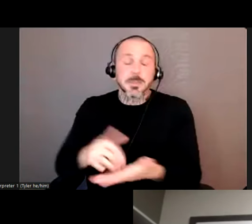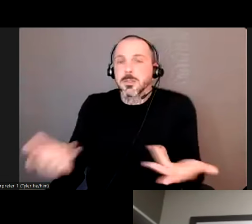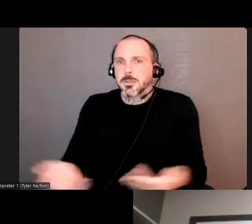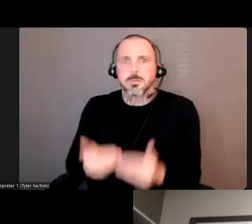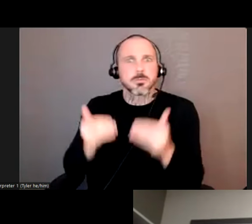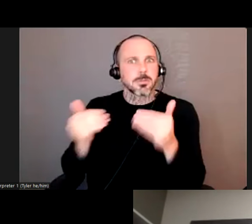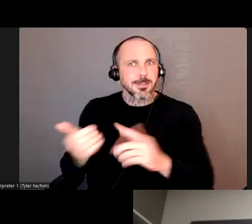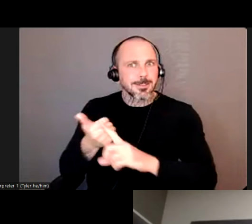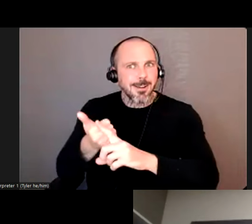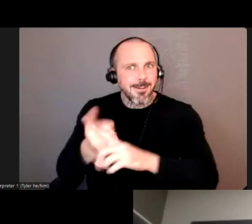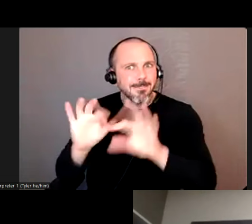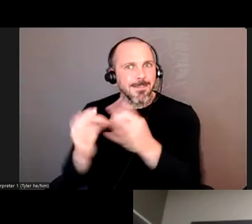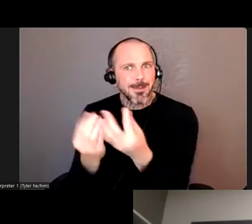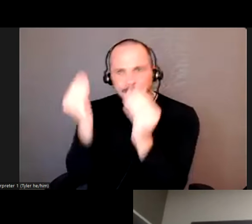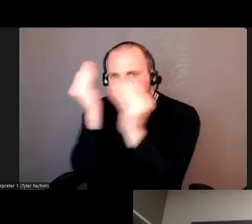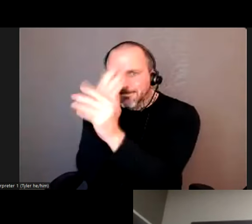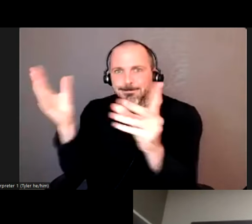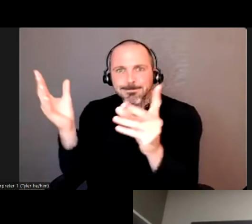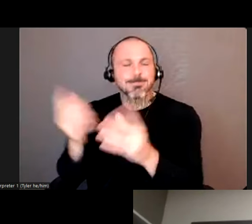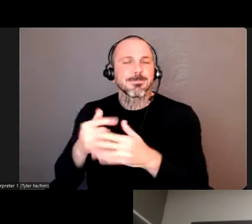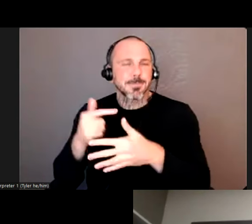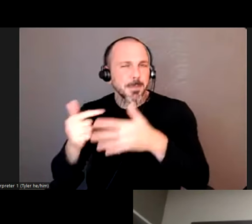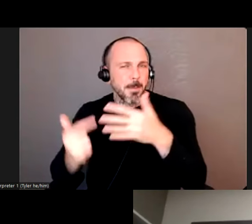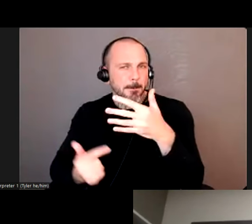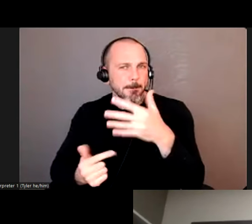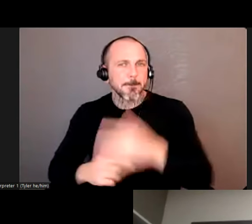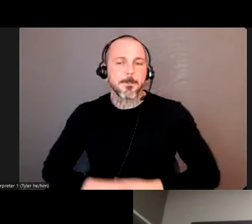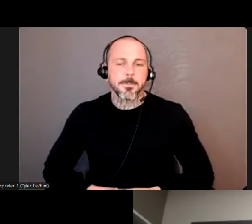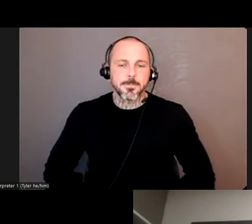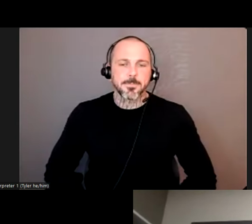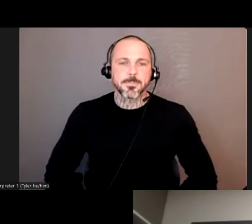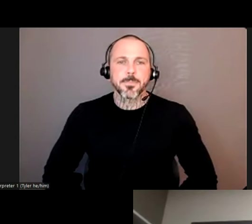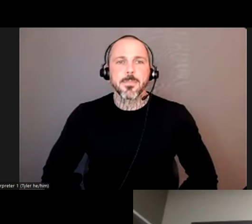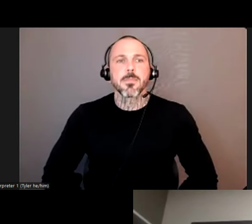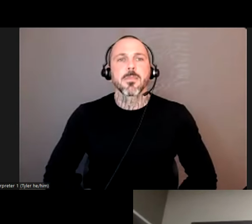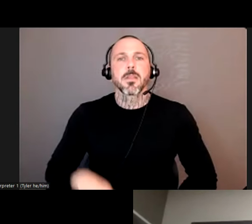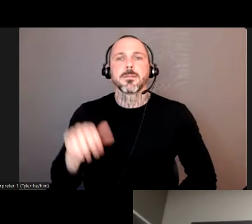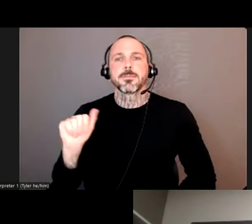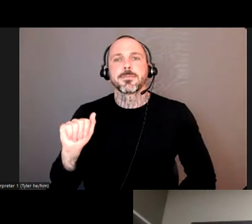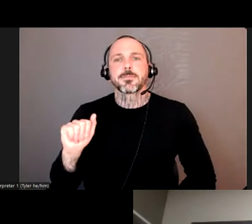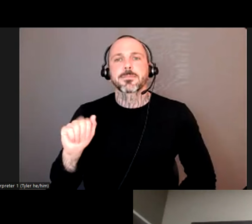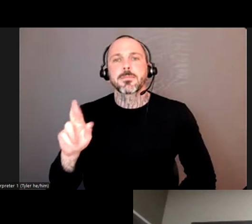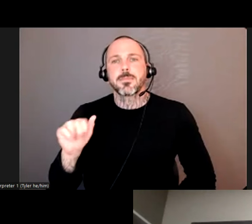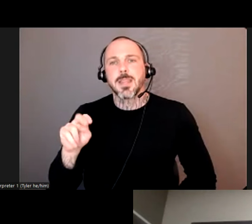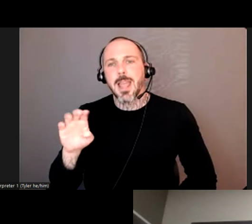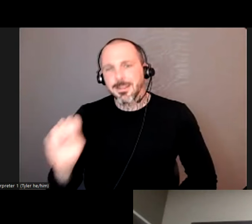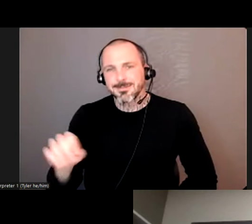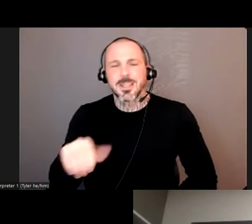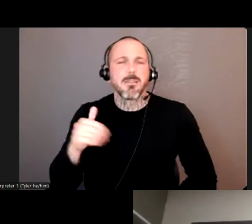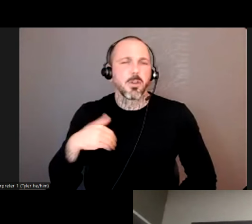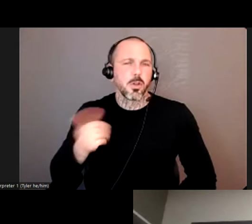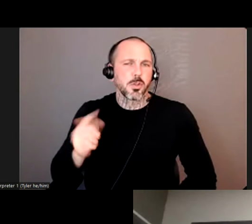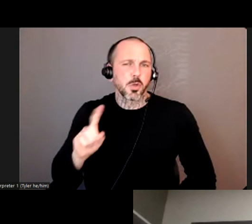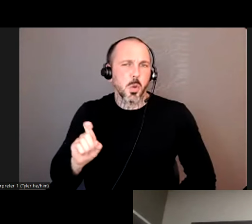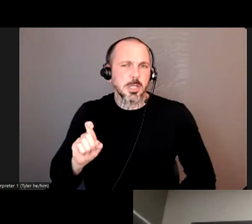family members. Great. Well, I know that there were a couple other questions. I will post all the links as I mentioned.